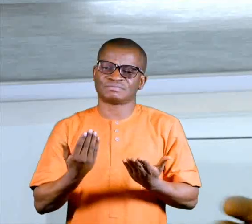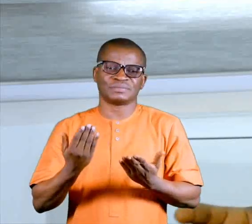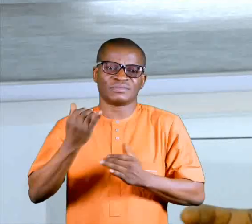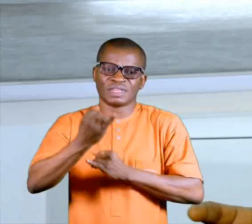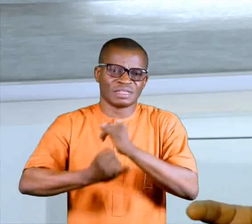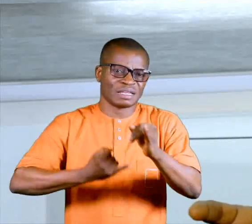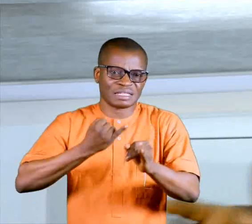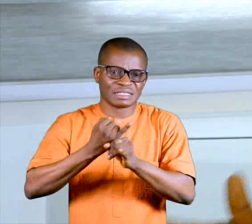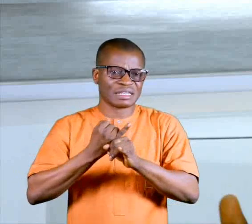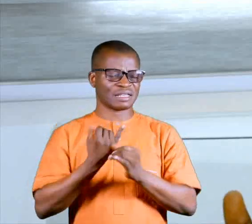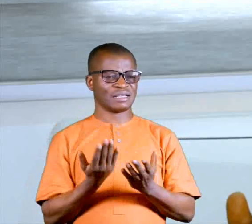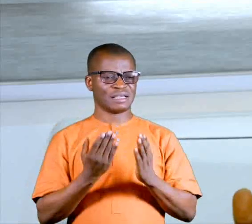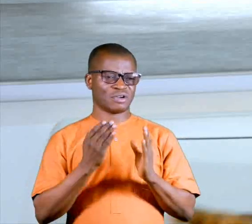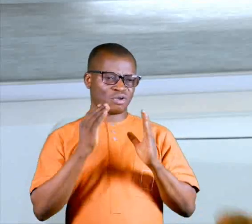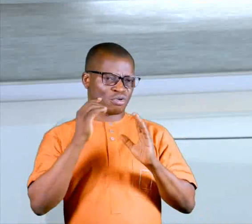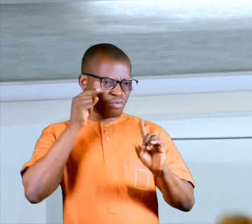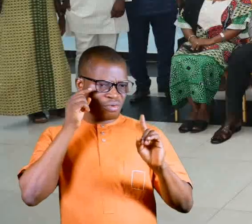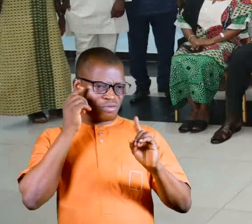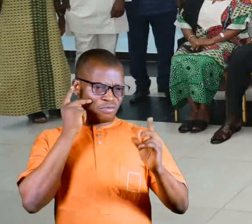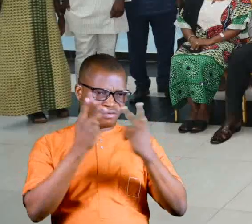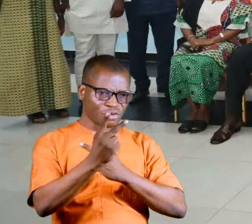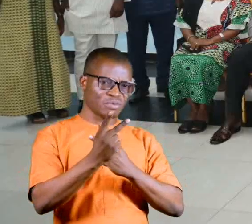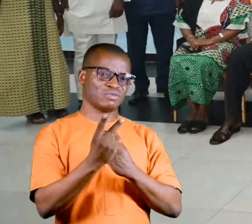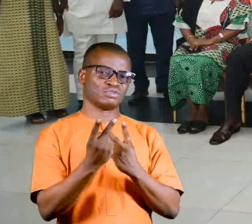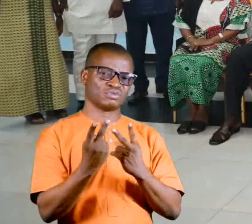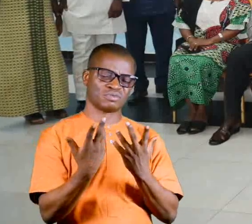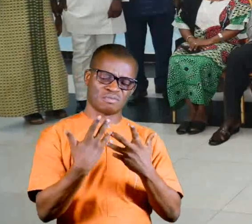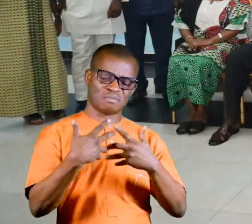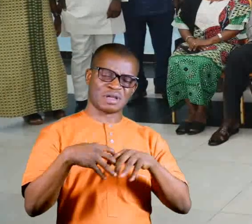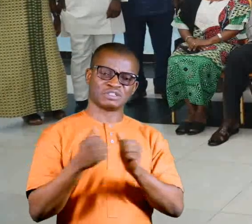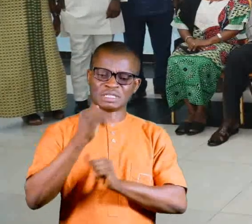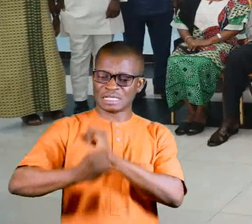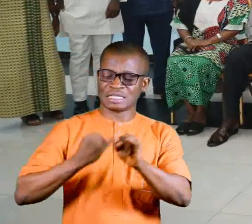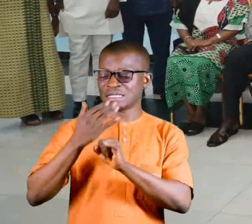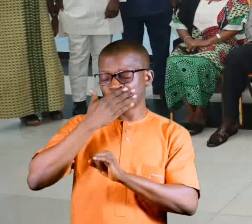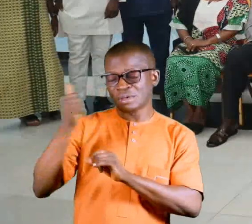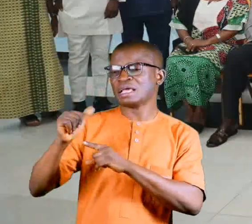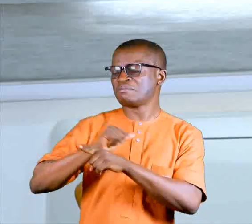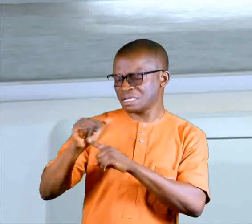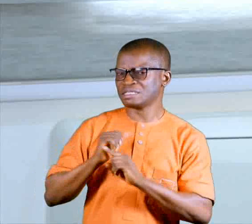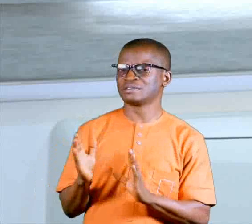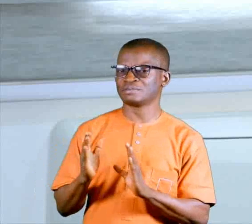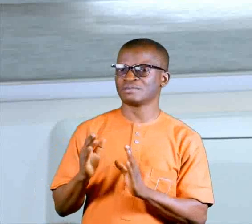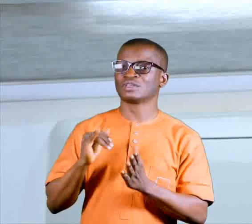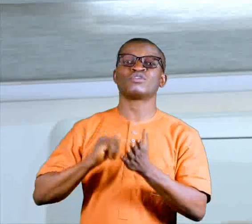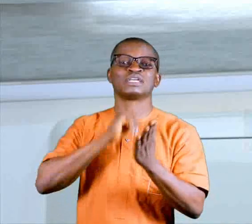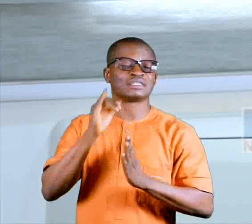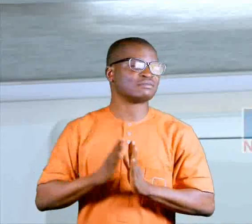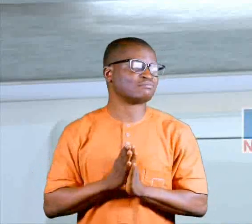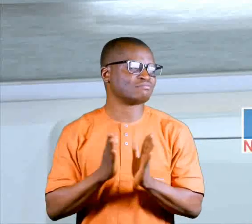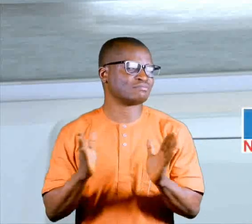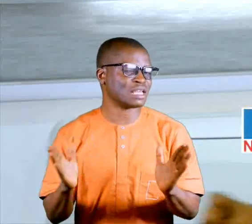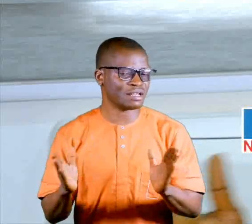an international angle to it, meeting international best practices within the plan. So it was the whole